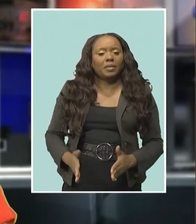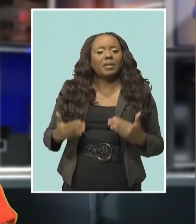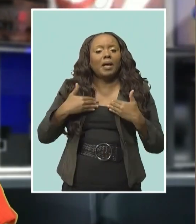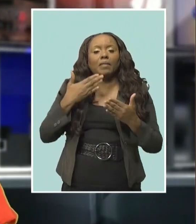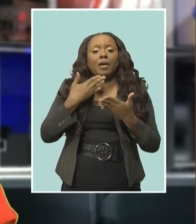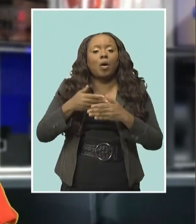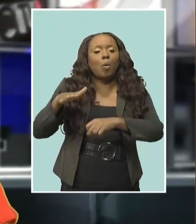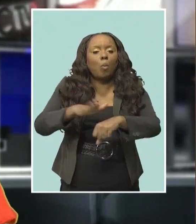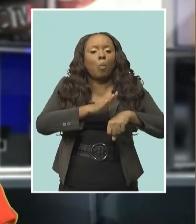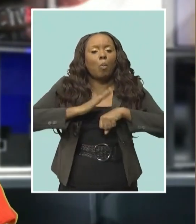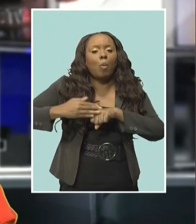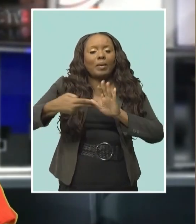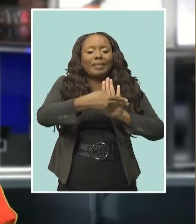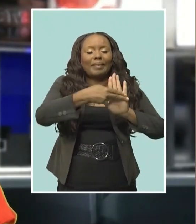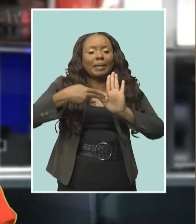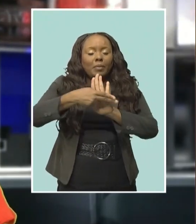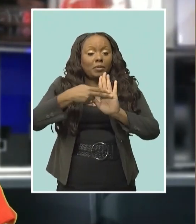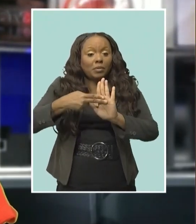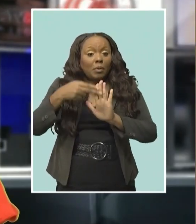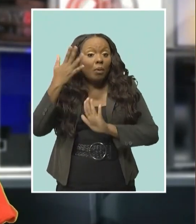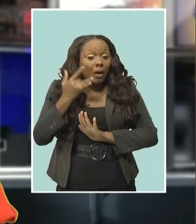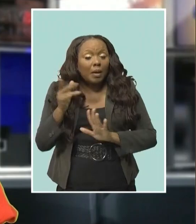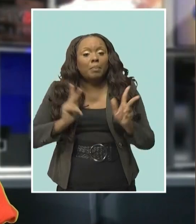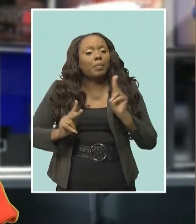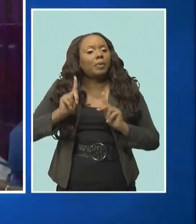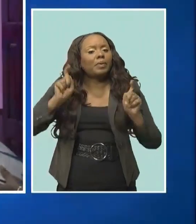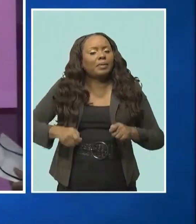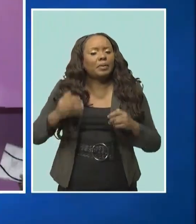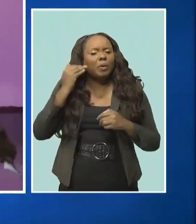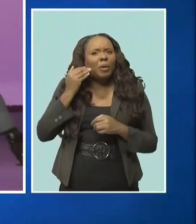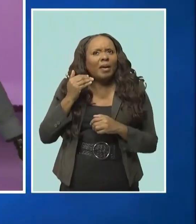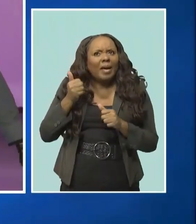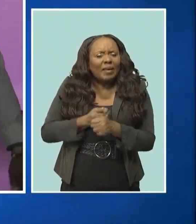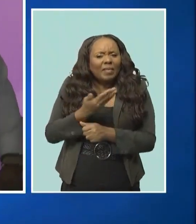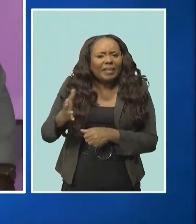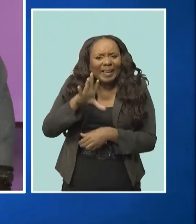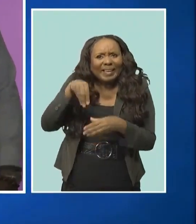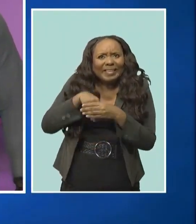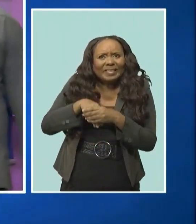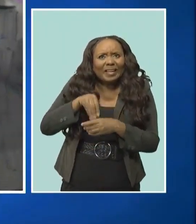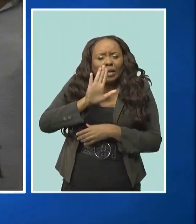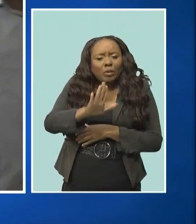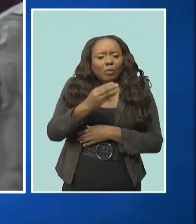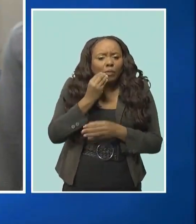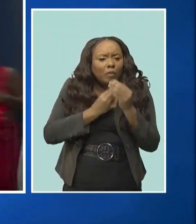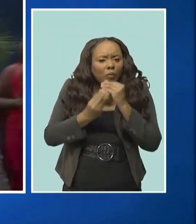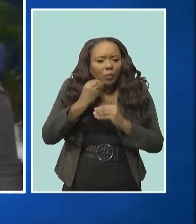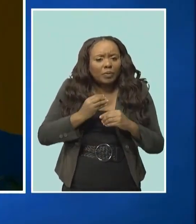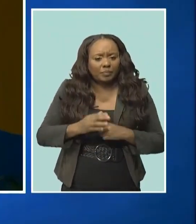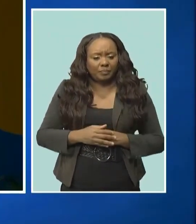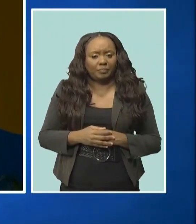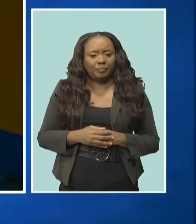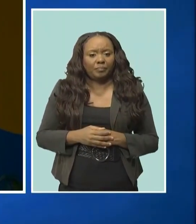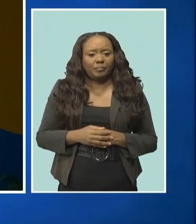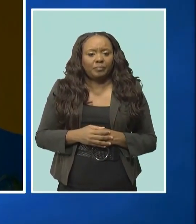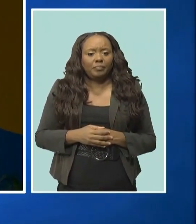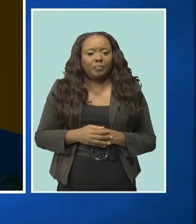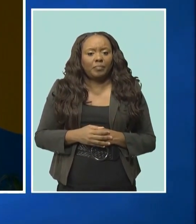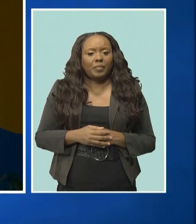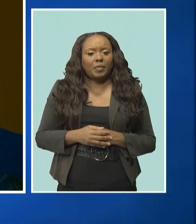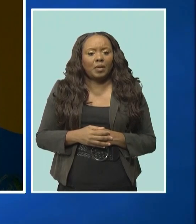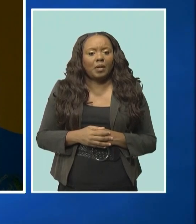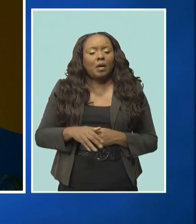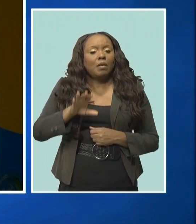know exactly what they are consuming. She said while food imports from Barbados and even CARICOM are considered minuscule,